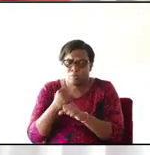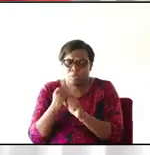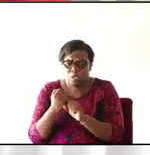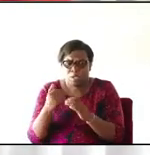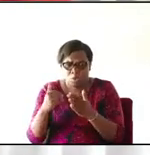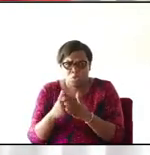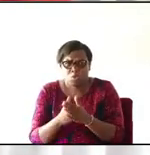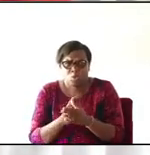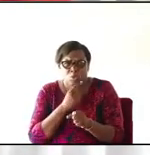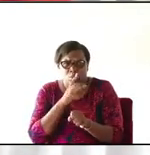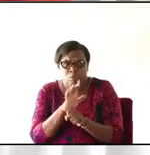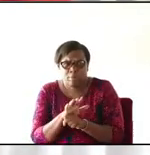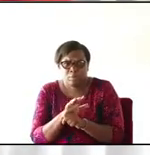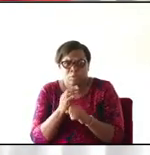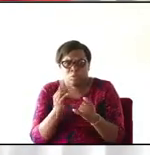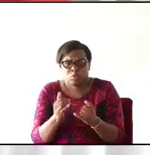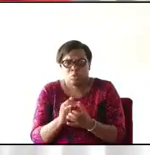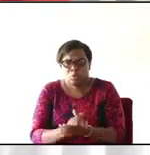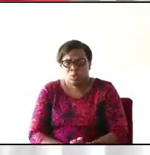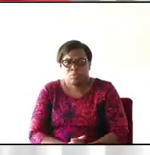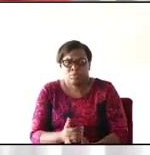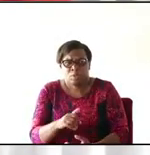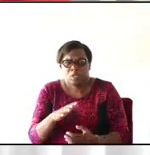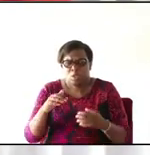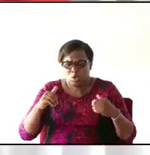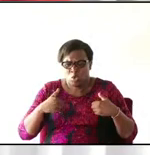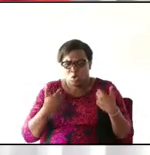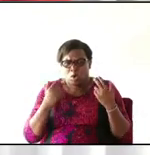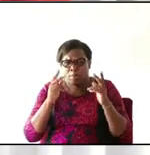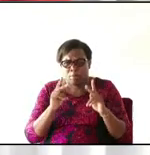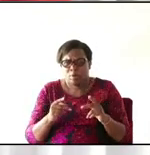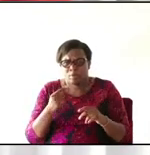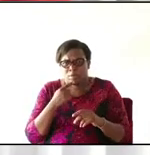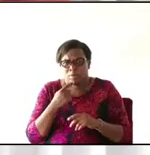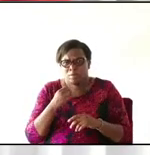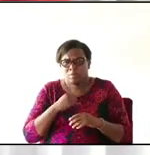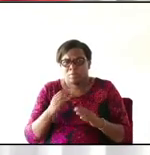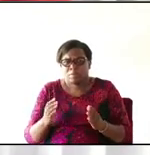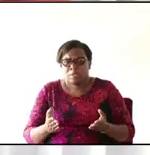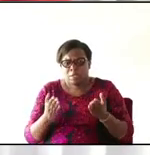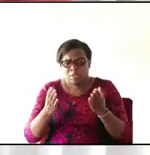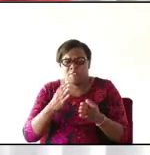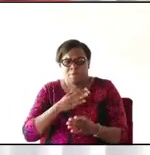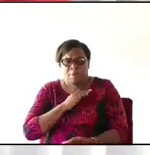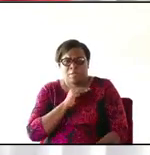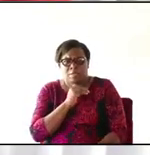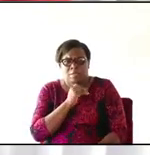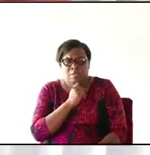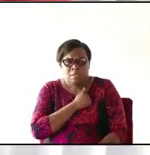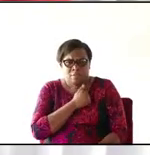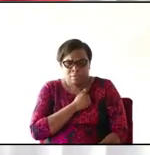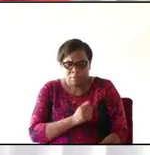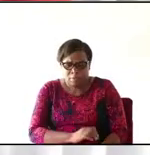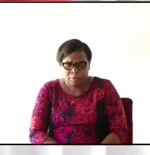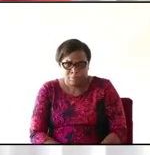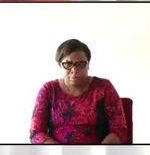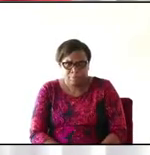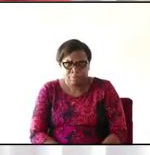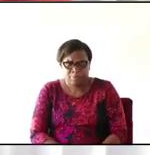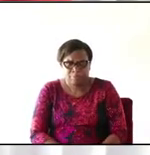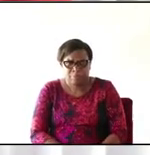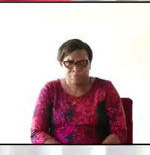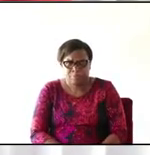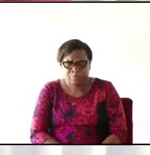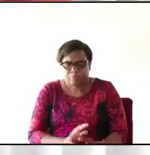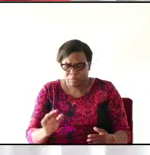this morning. Is there a young person who will say, I am committing myself to being in my school? As we sing, will you come? Let's